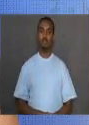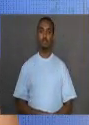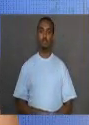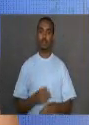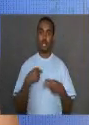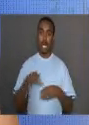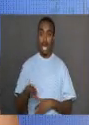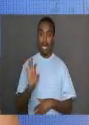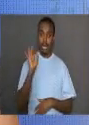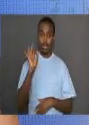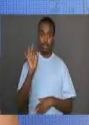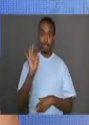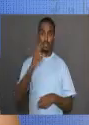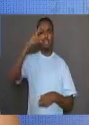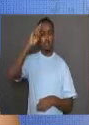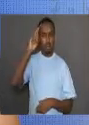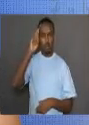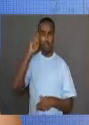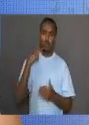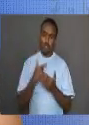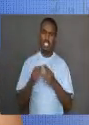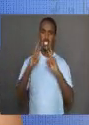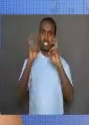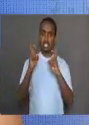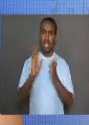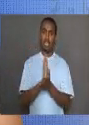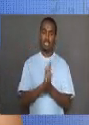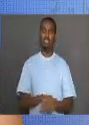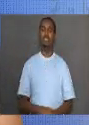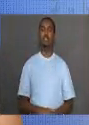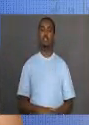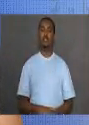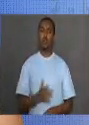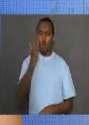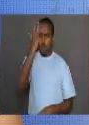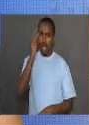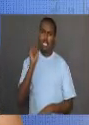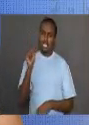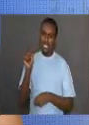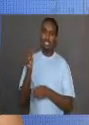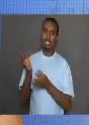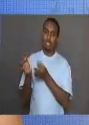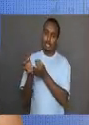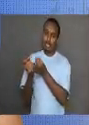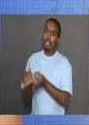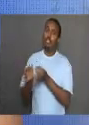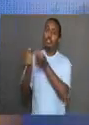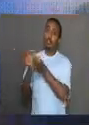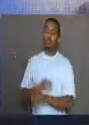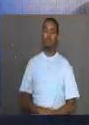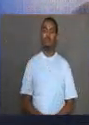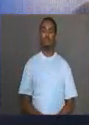us identify the purpose of this article and what it is trying to convey.